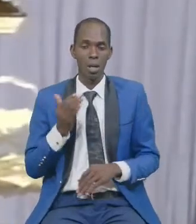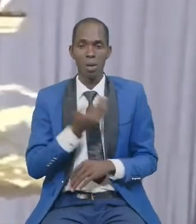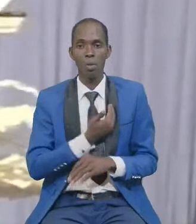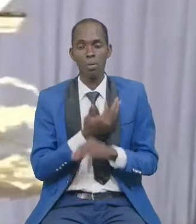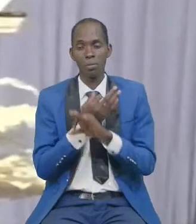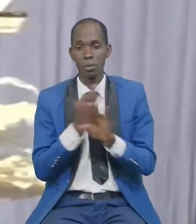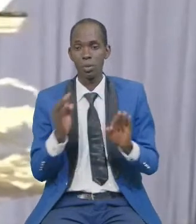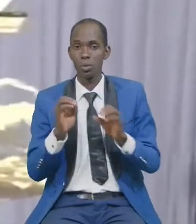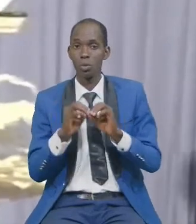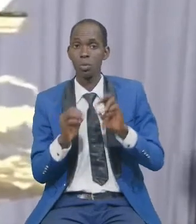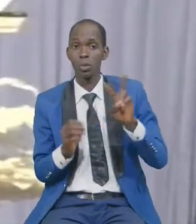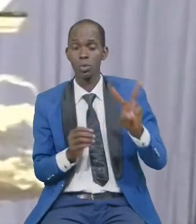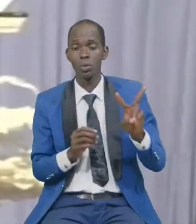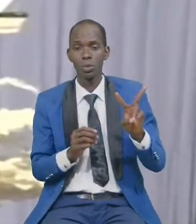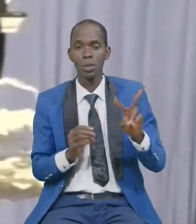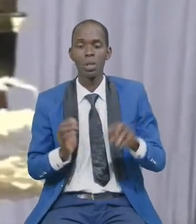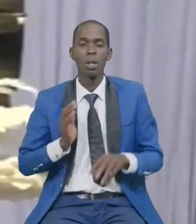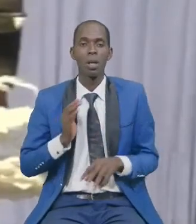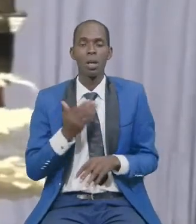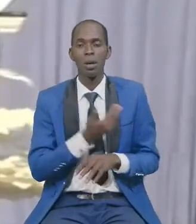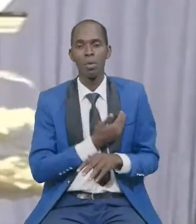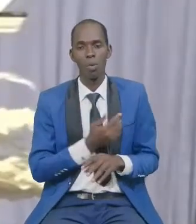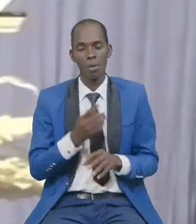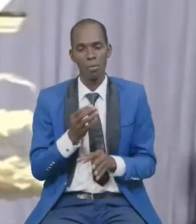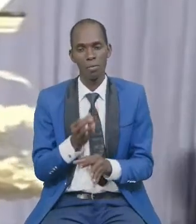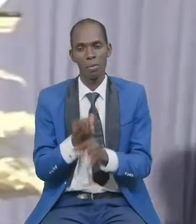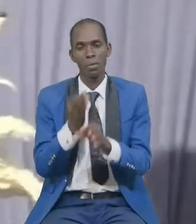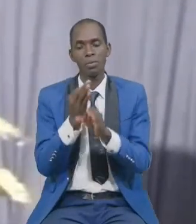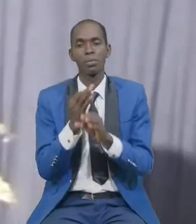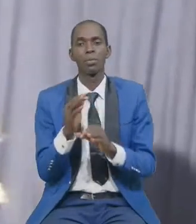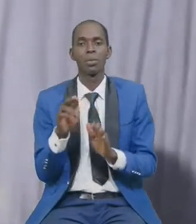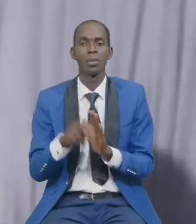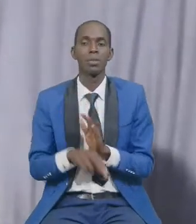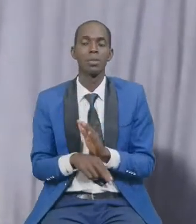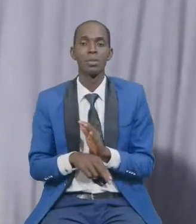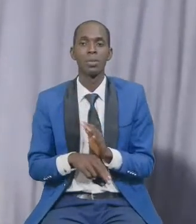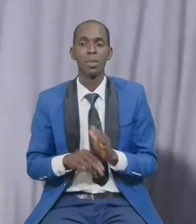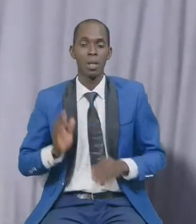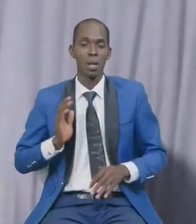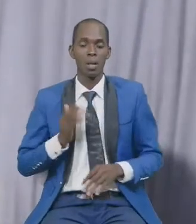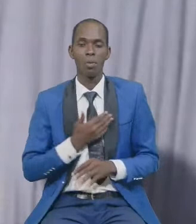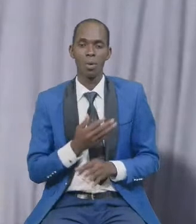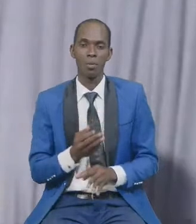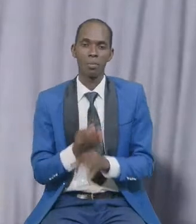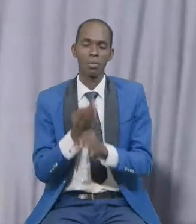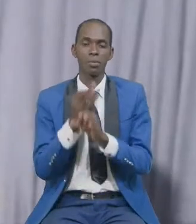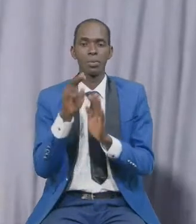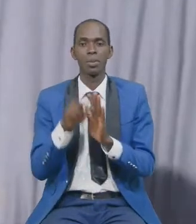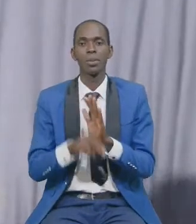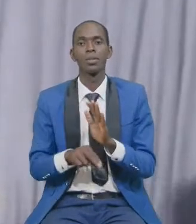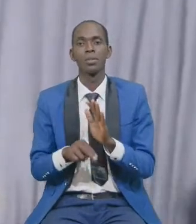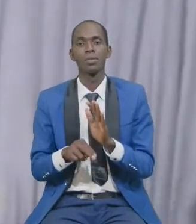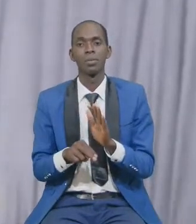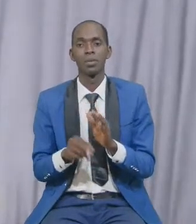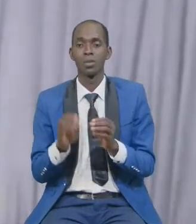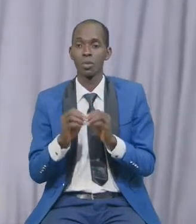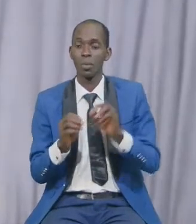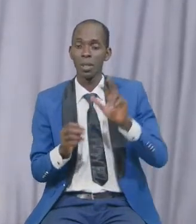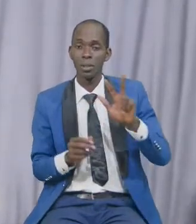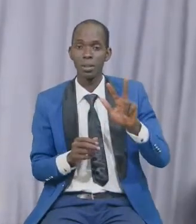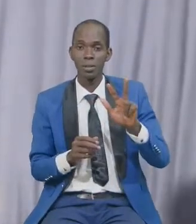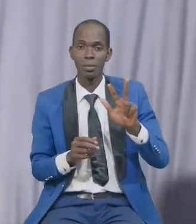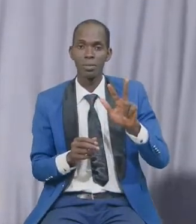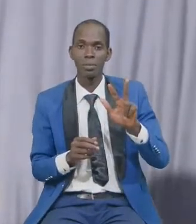freedom. Number two, our faithfulness. Our faithfulness. Number